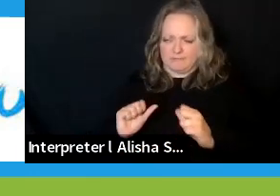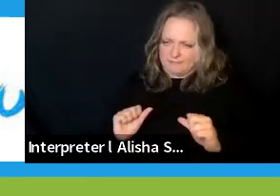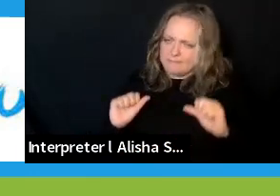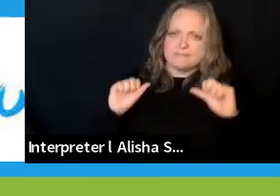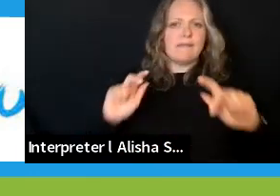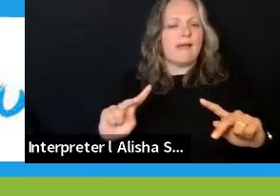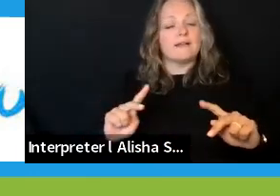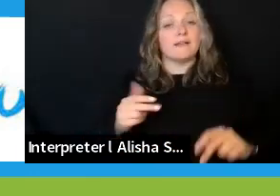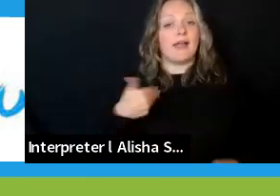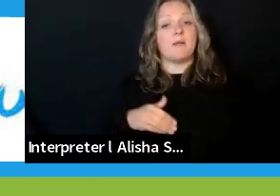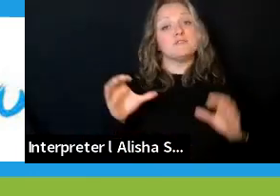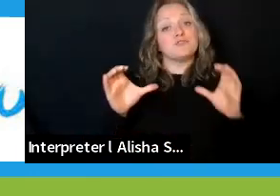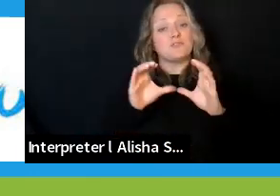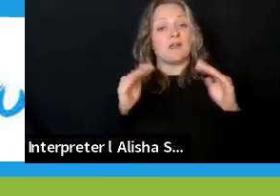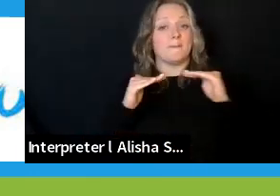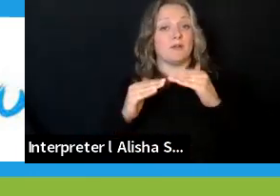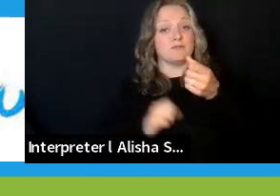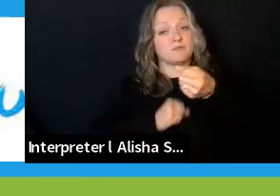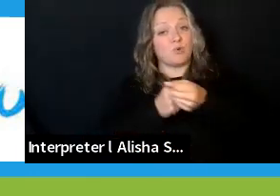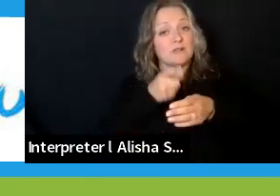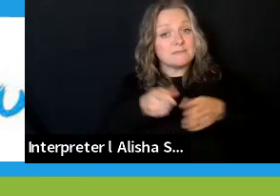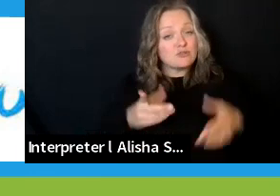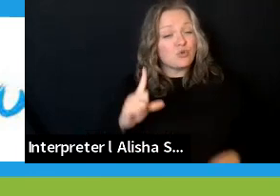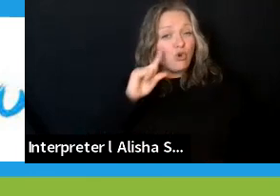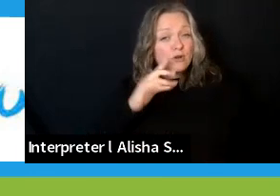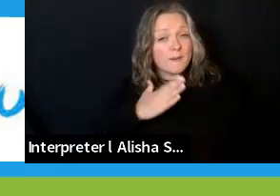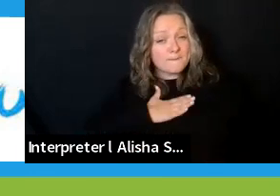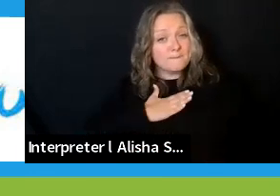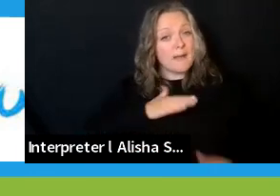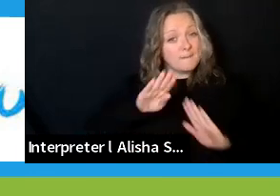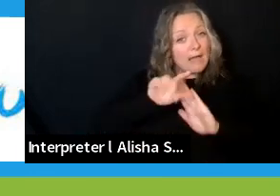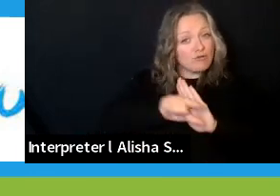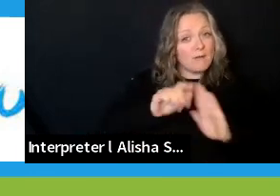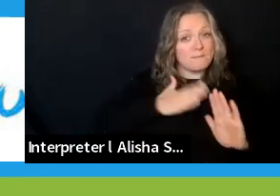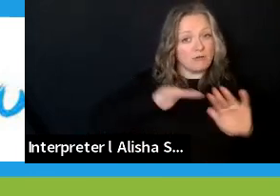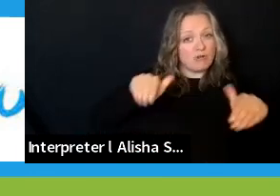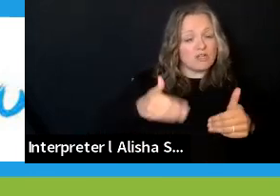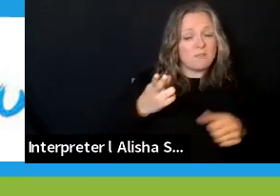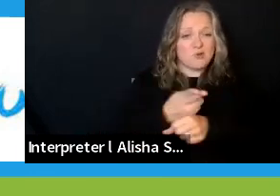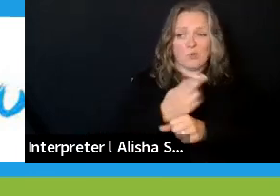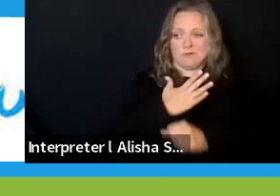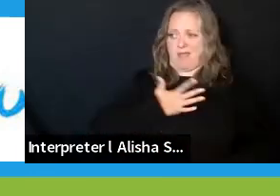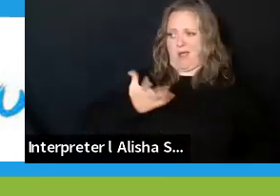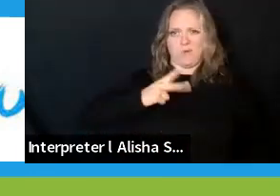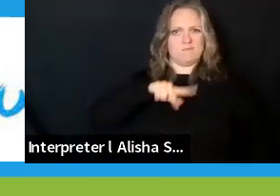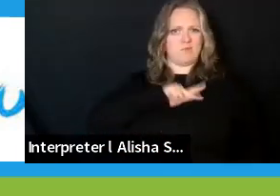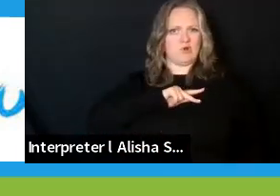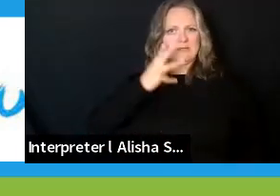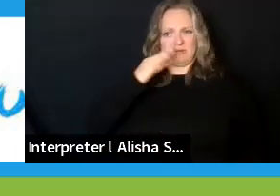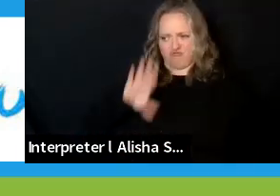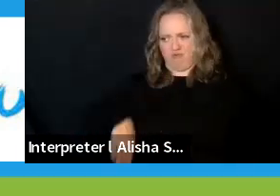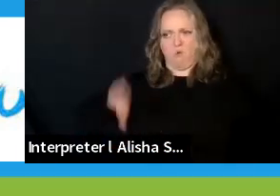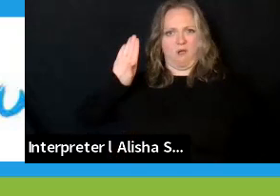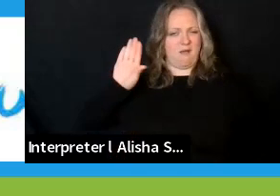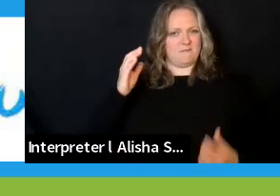support specialist, and you heard in my introduction that I've been using my lived experience with adversity